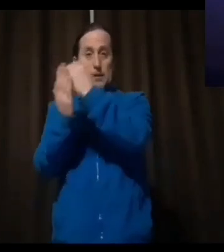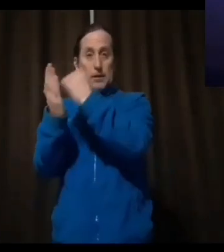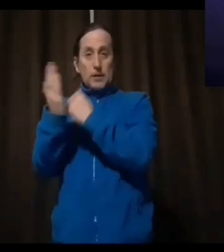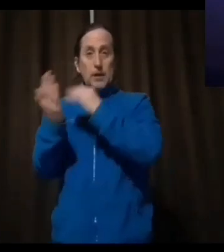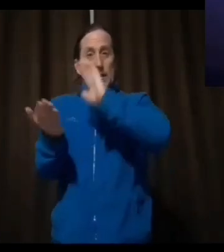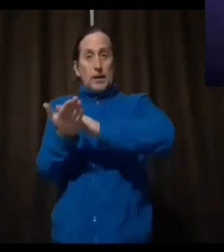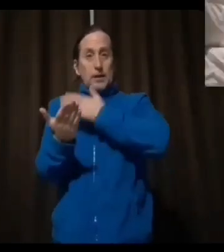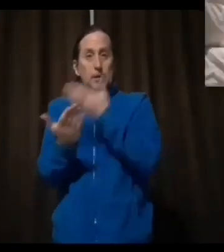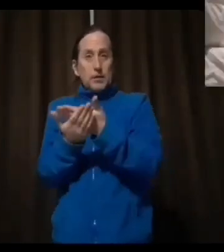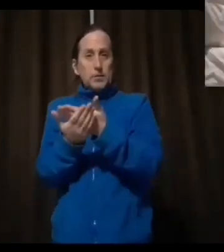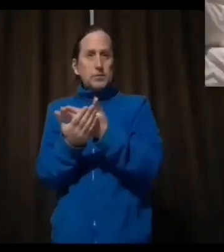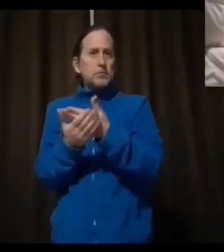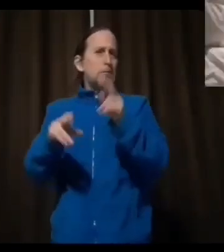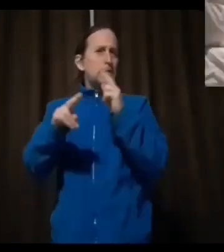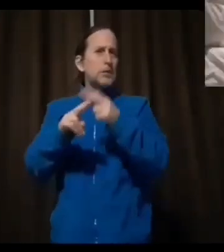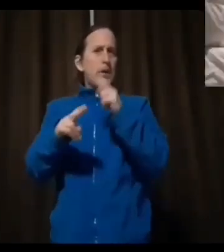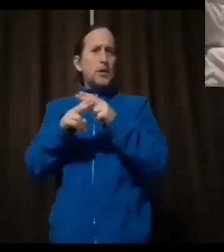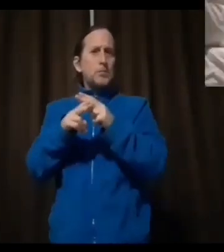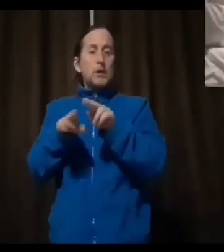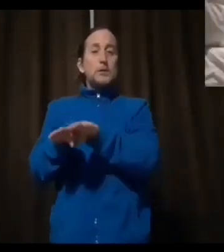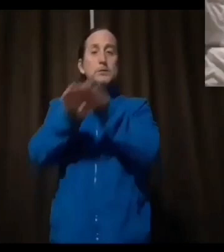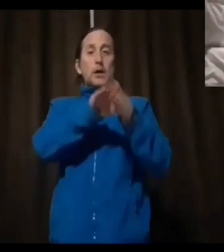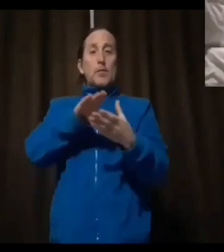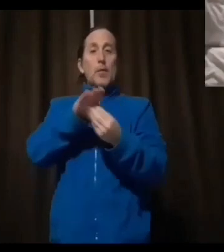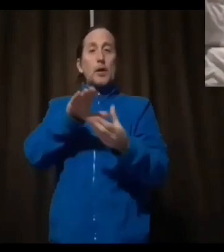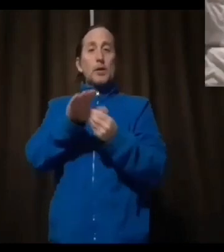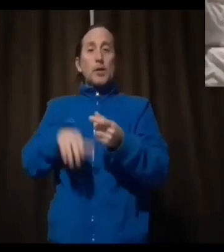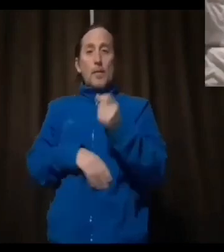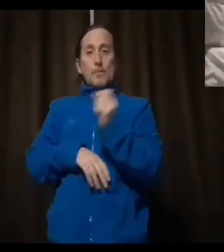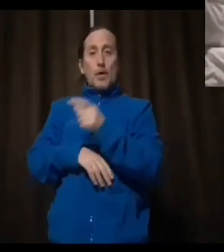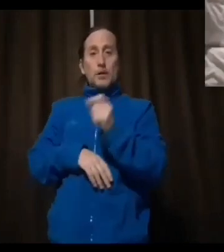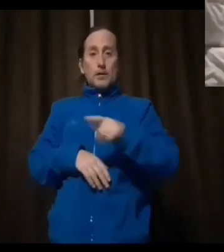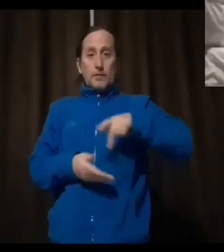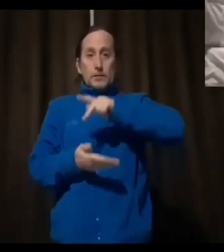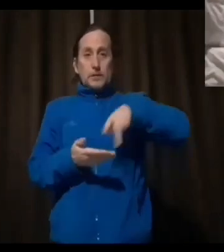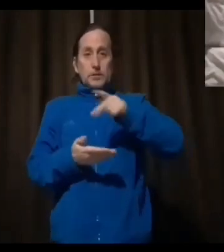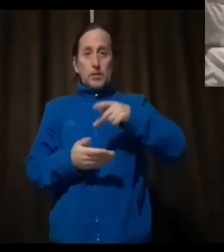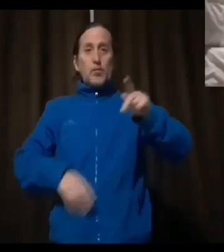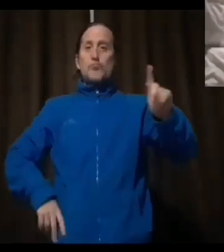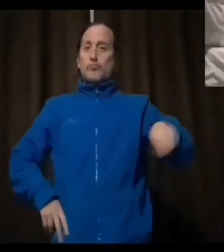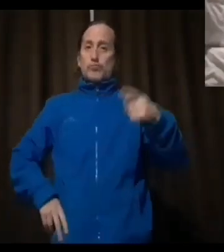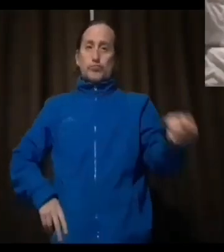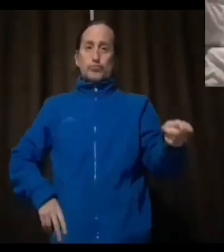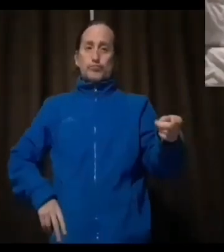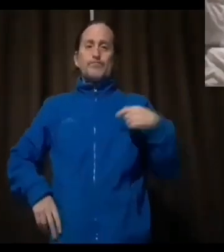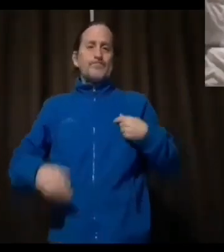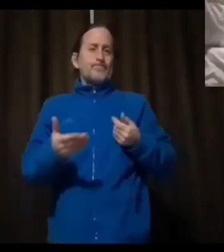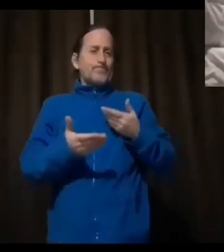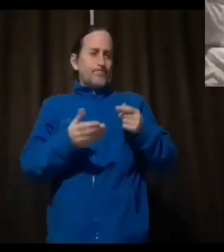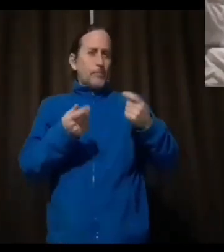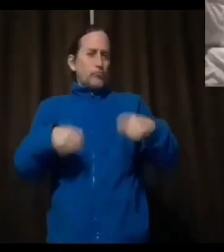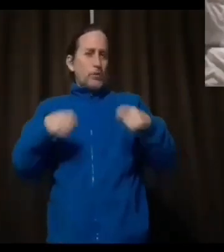incorrect. I'm going to try again to explain what's happening in the double slit experiment. And what I've said to